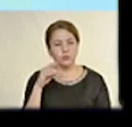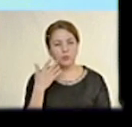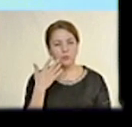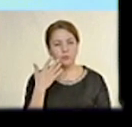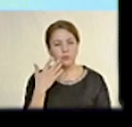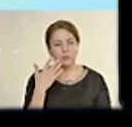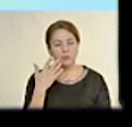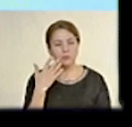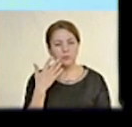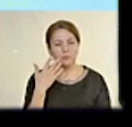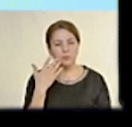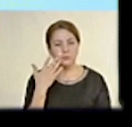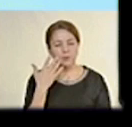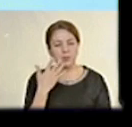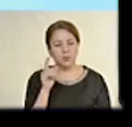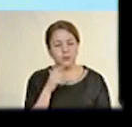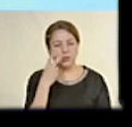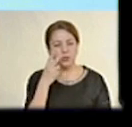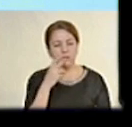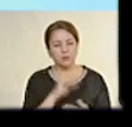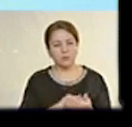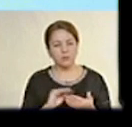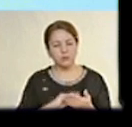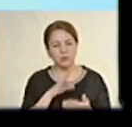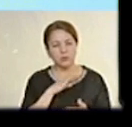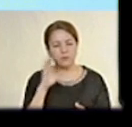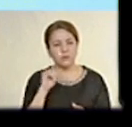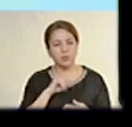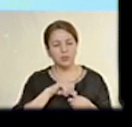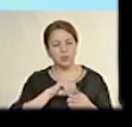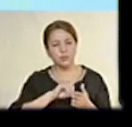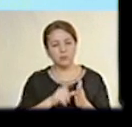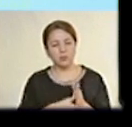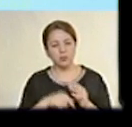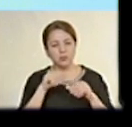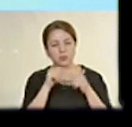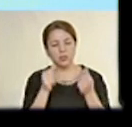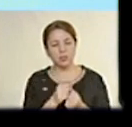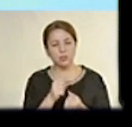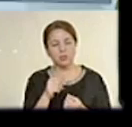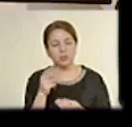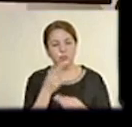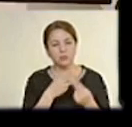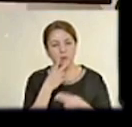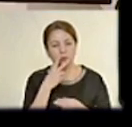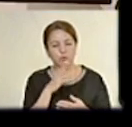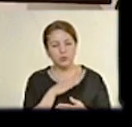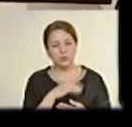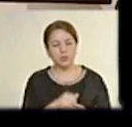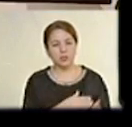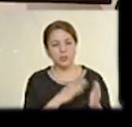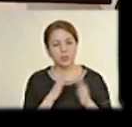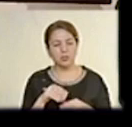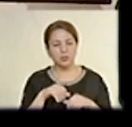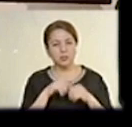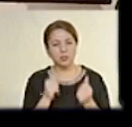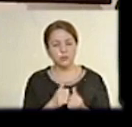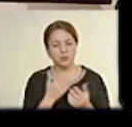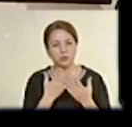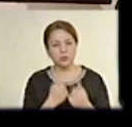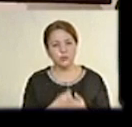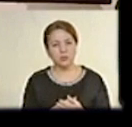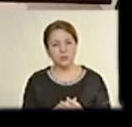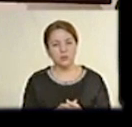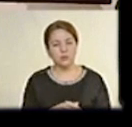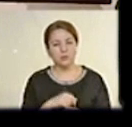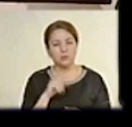belgilab oldik va ularni geometrik shakllarda tasvirlab oldik. Endi esa keyingi shaklimizni oladigan bo'lsak, mana